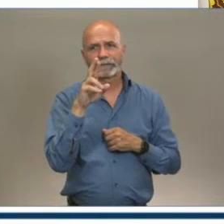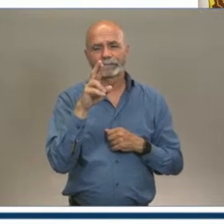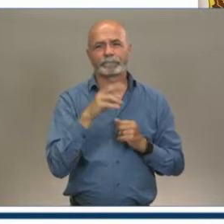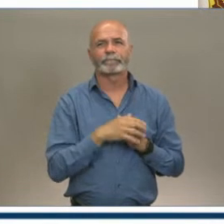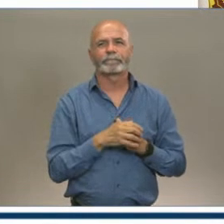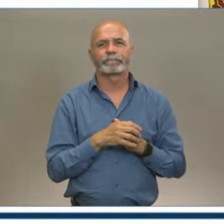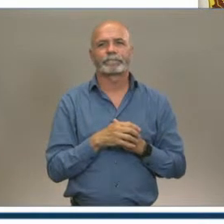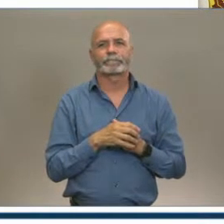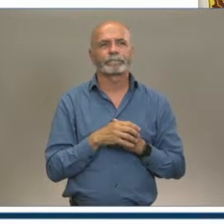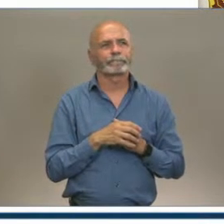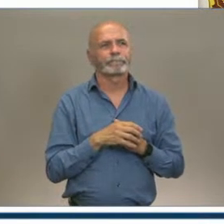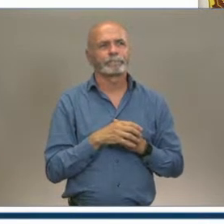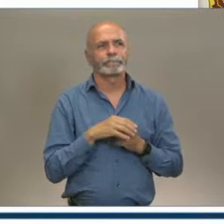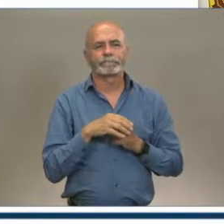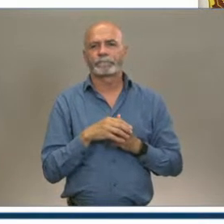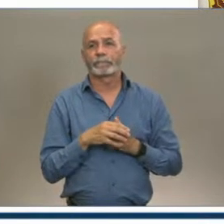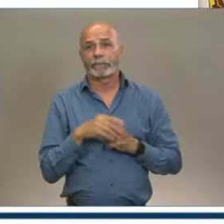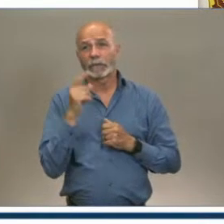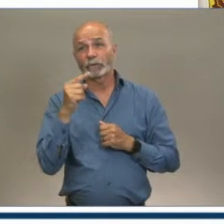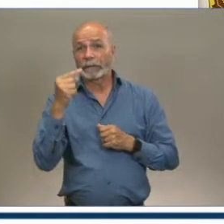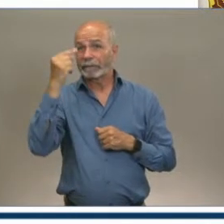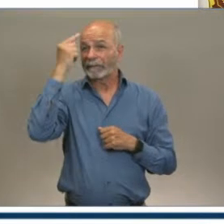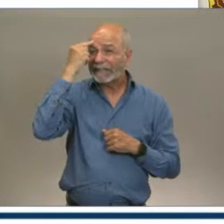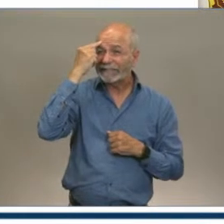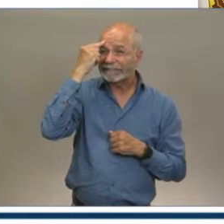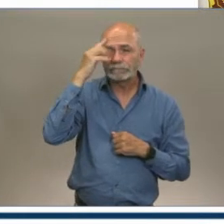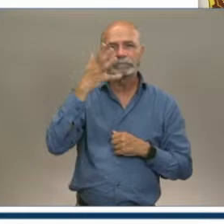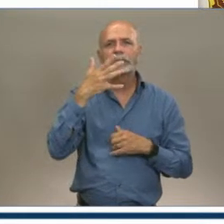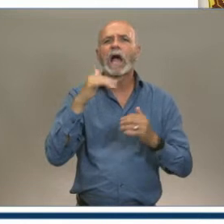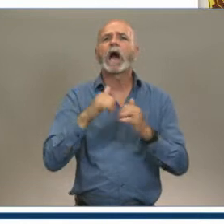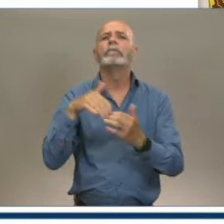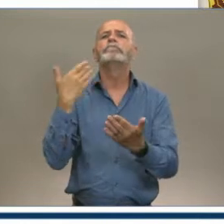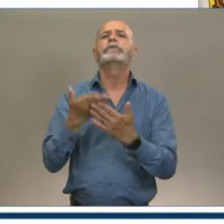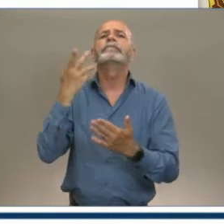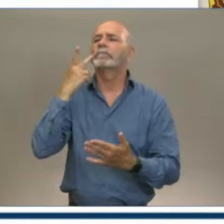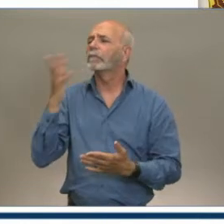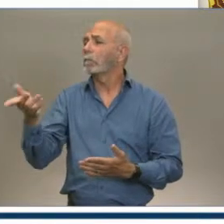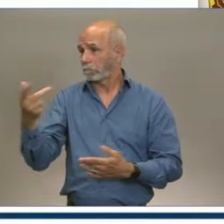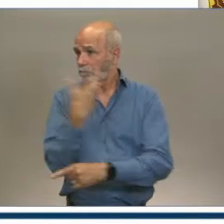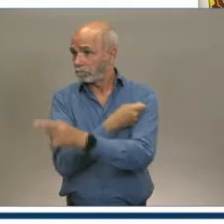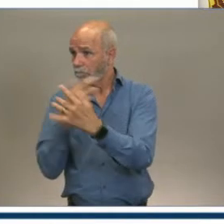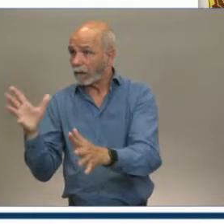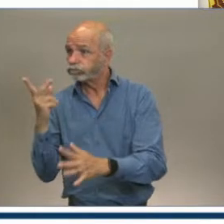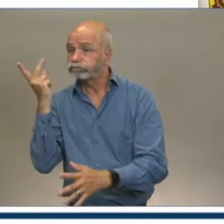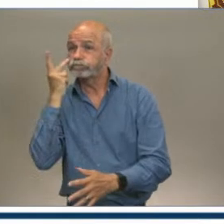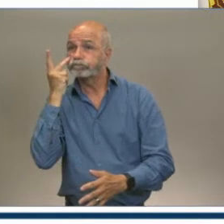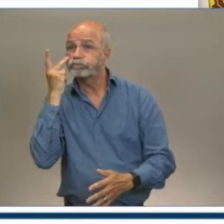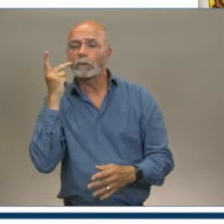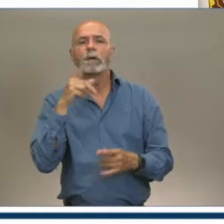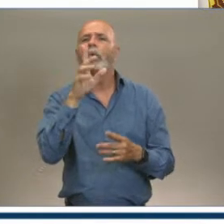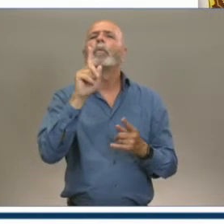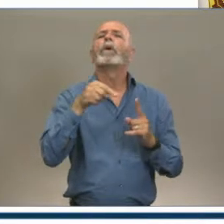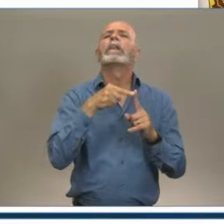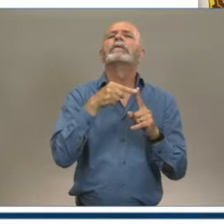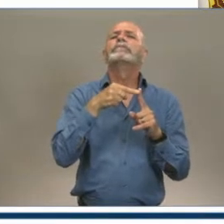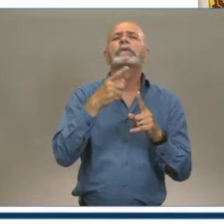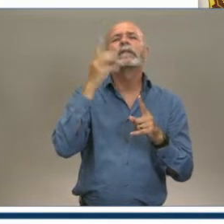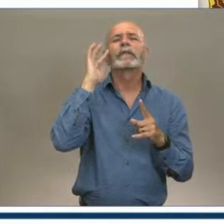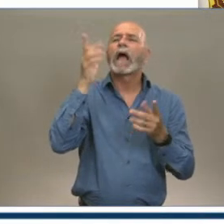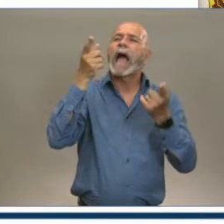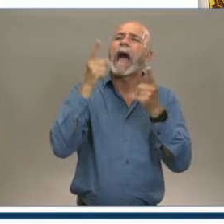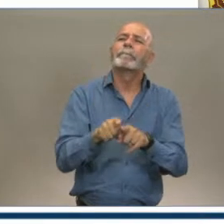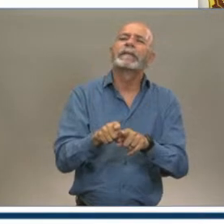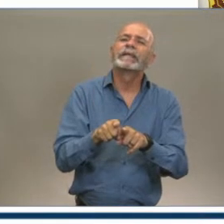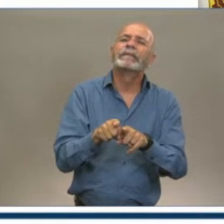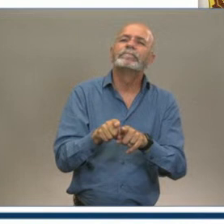a reliable proof of vaccination. Could you give us a timeline of when we could see that put in place,